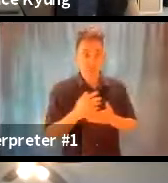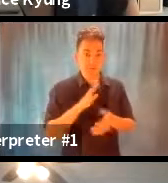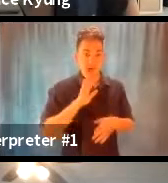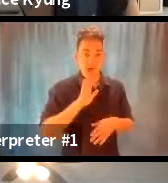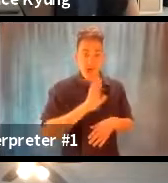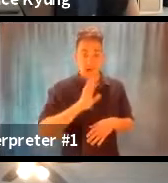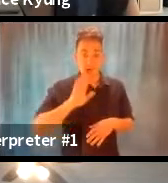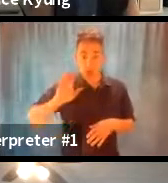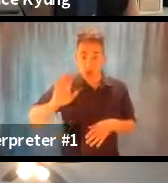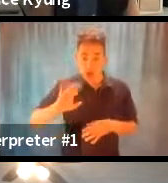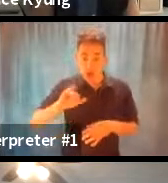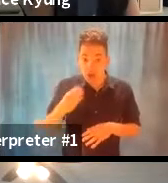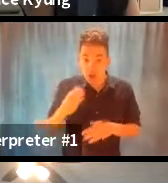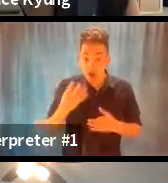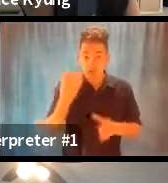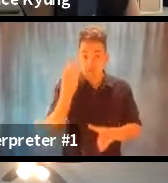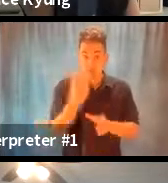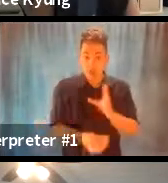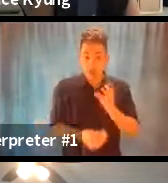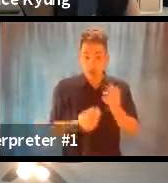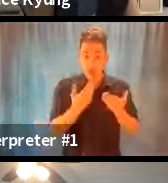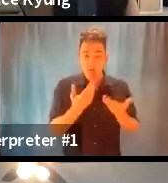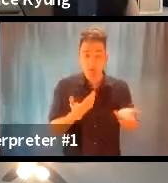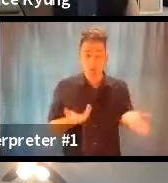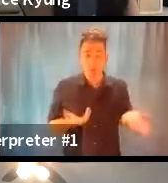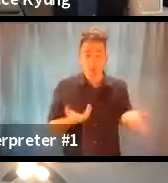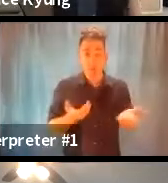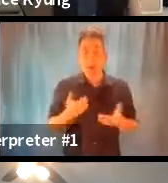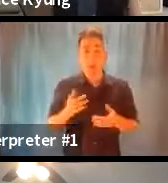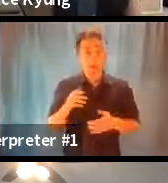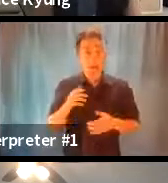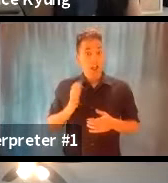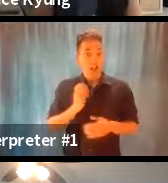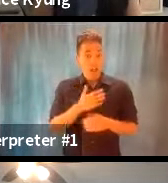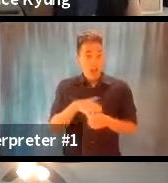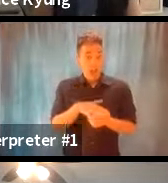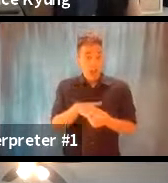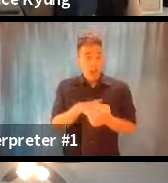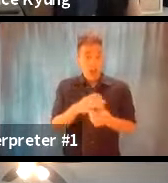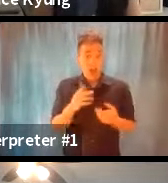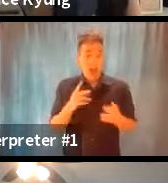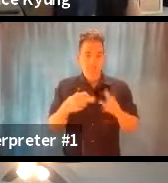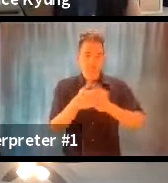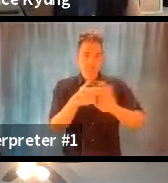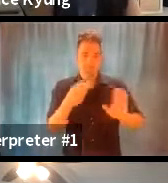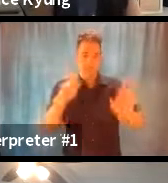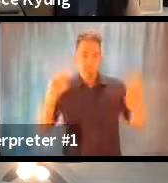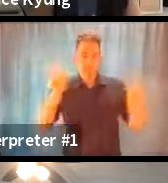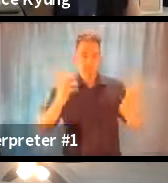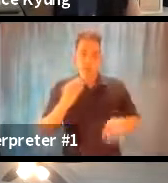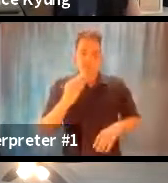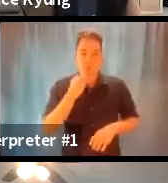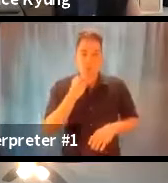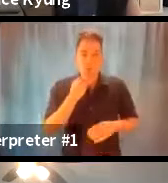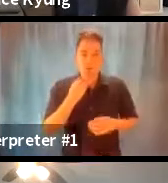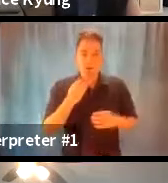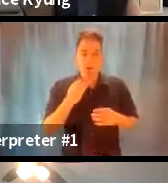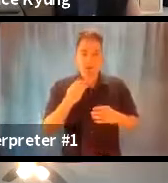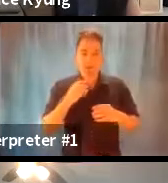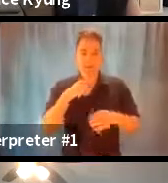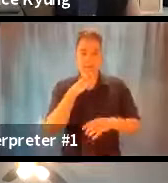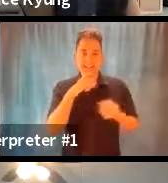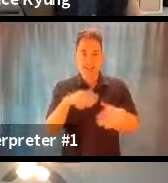We live in an area that's considered a food desert. She wasn't able to get to food. She had no access